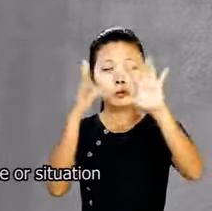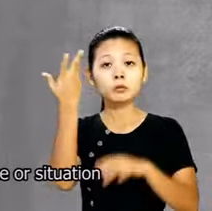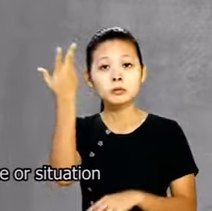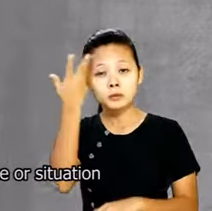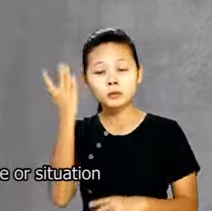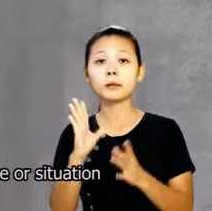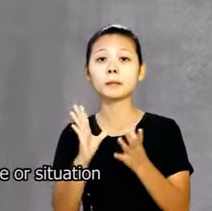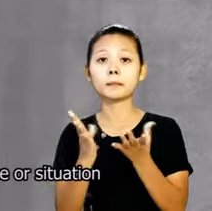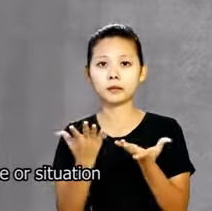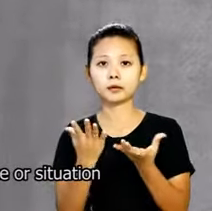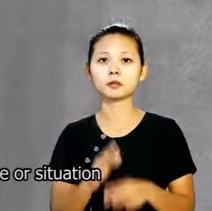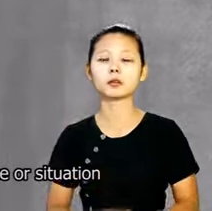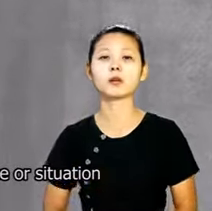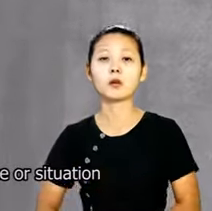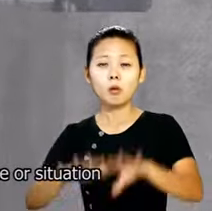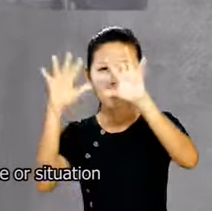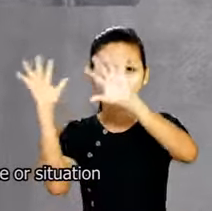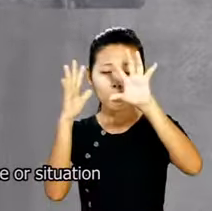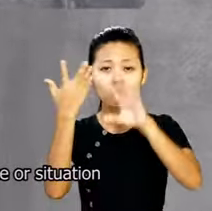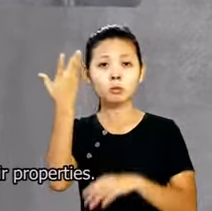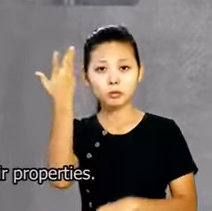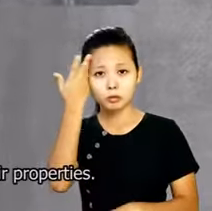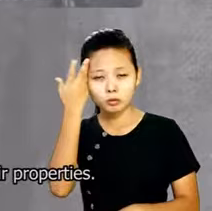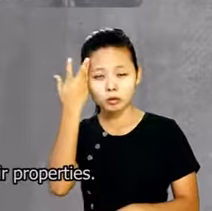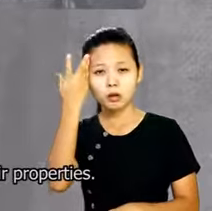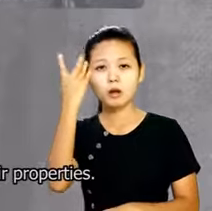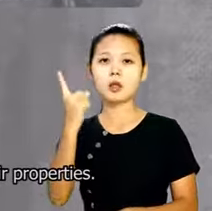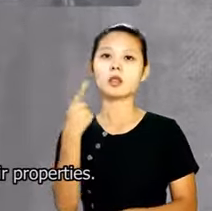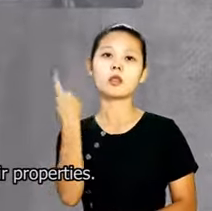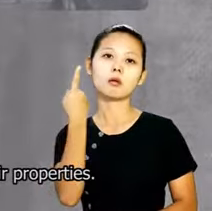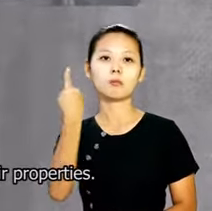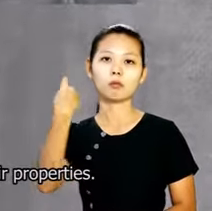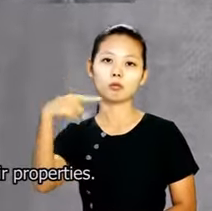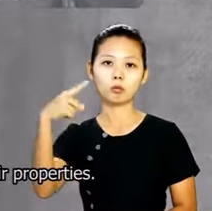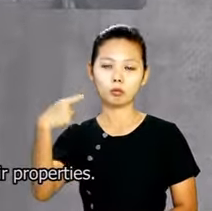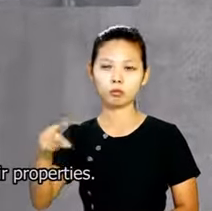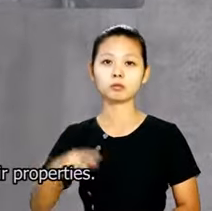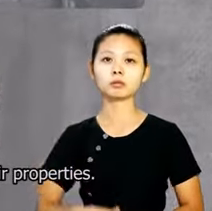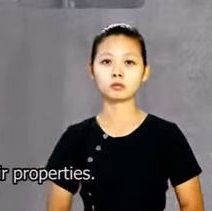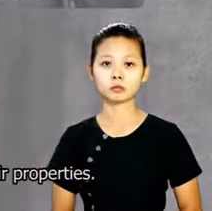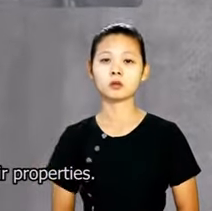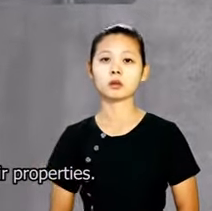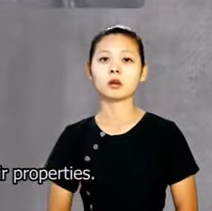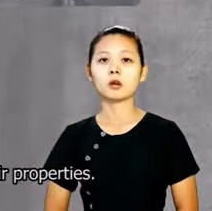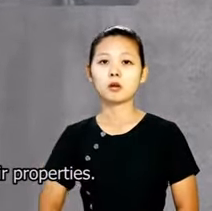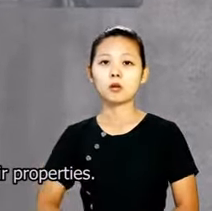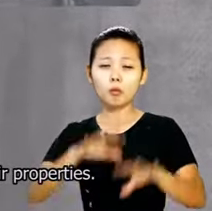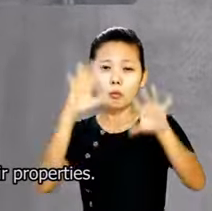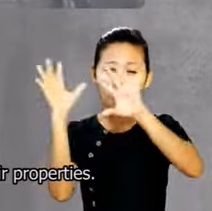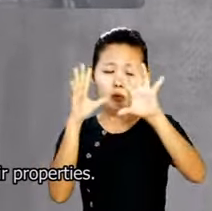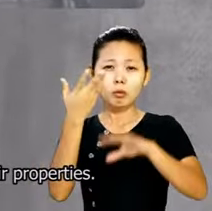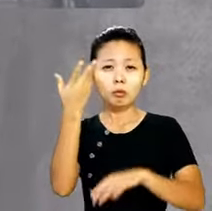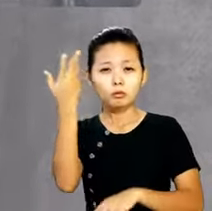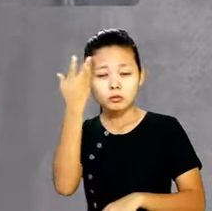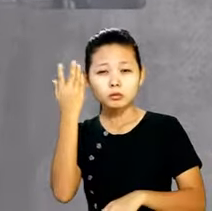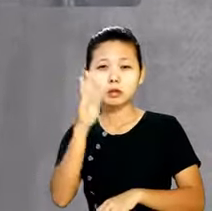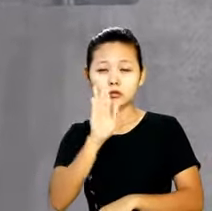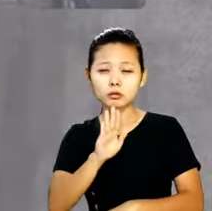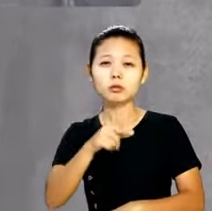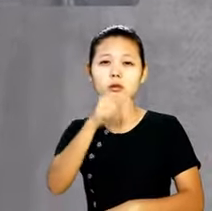phenomenon, substance, or situation which can affect health, people, and their properties.